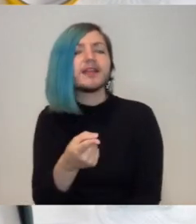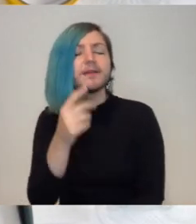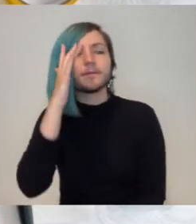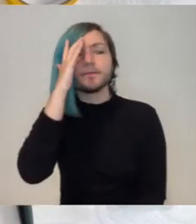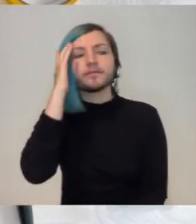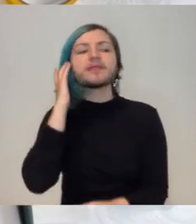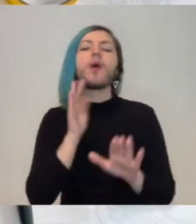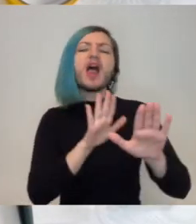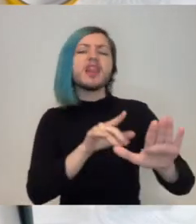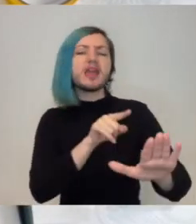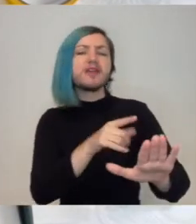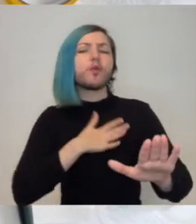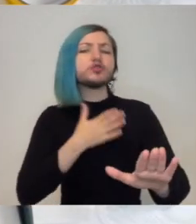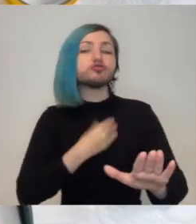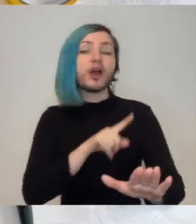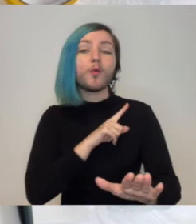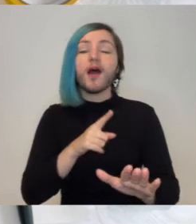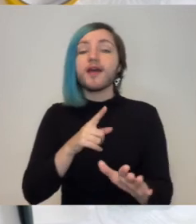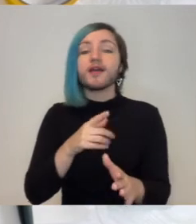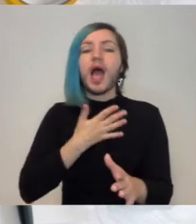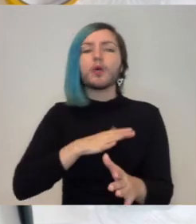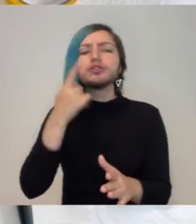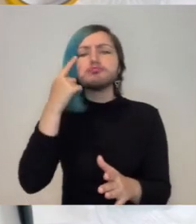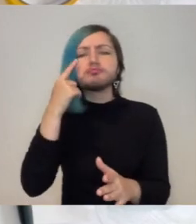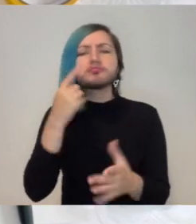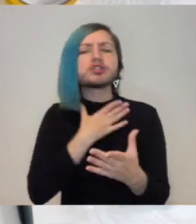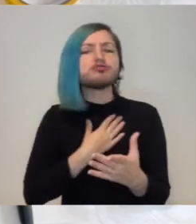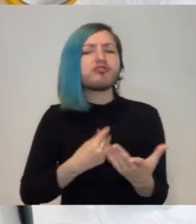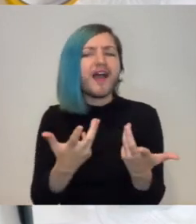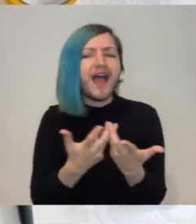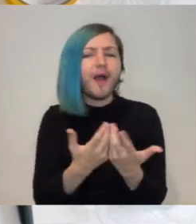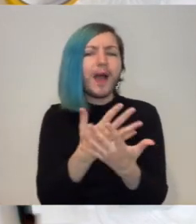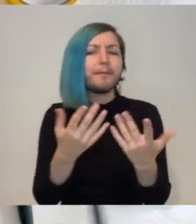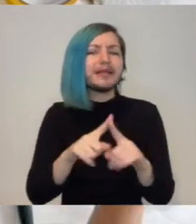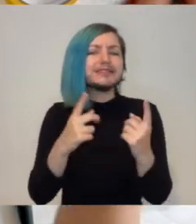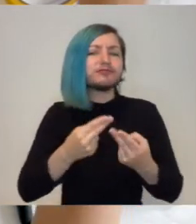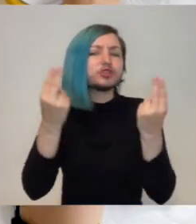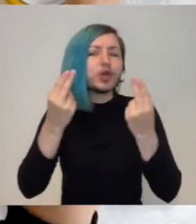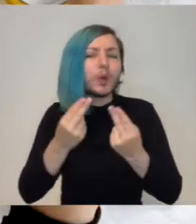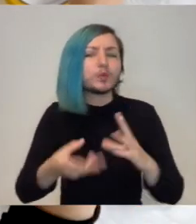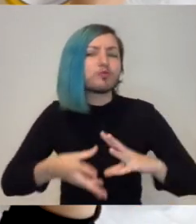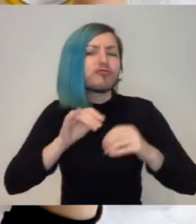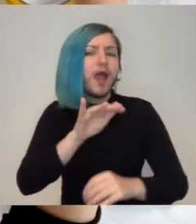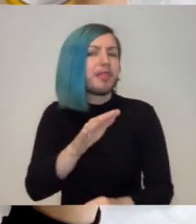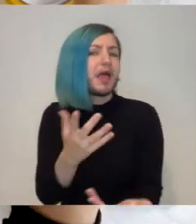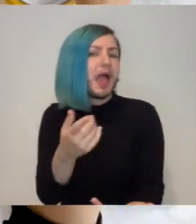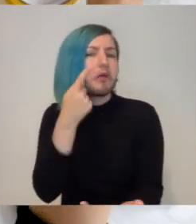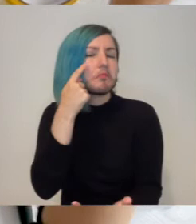to dry because I want to see what happens when it starts to settle and how many different tones I can create.